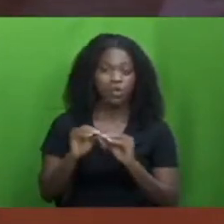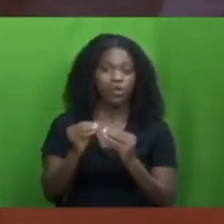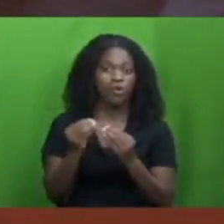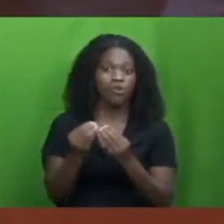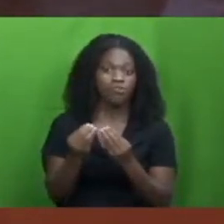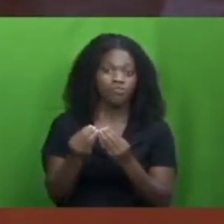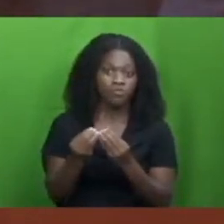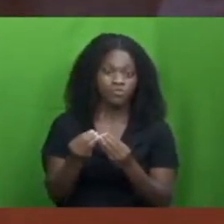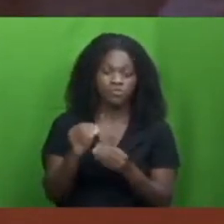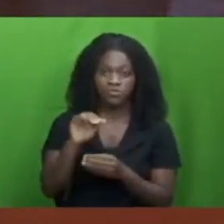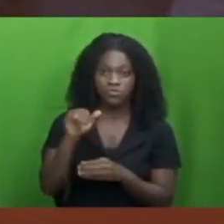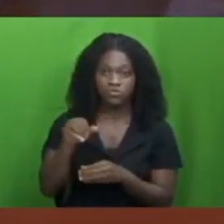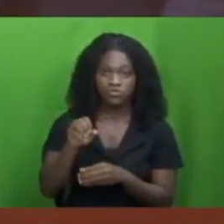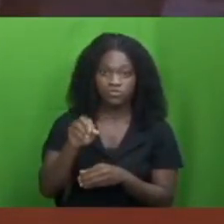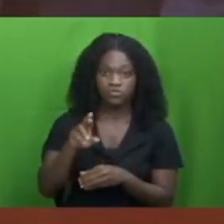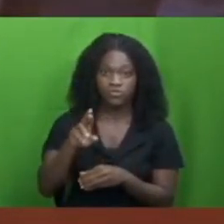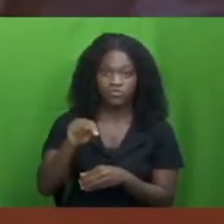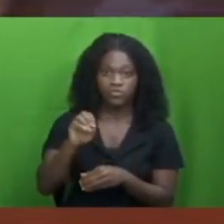including the